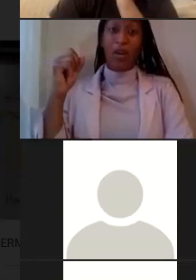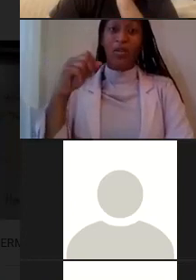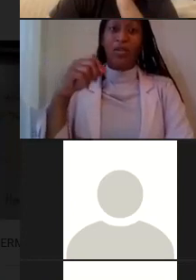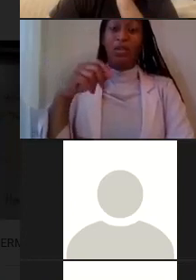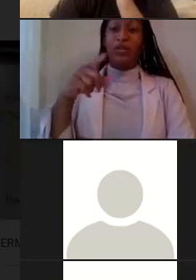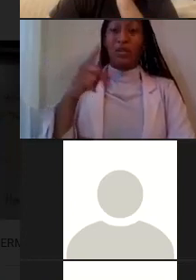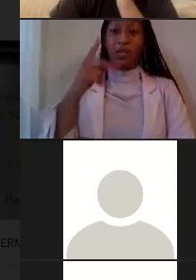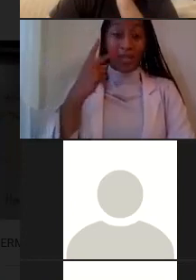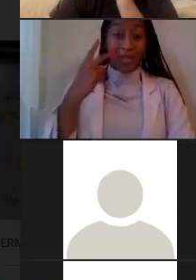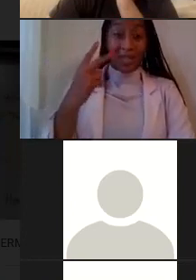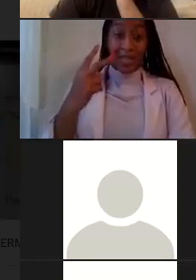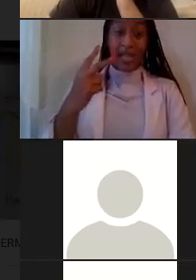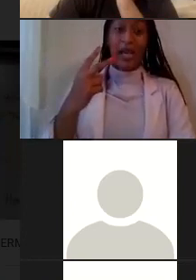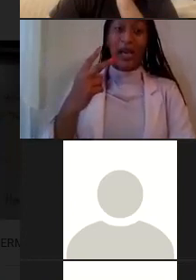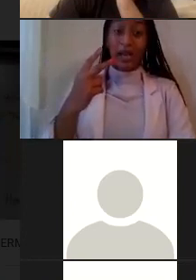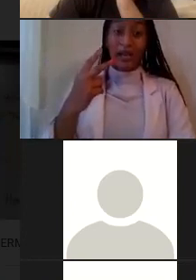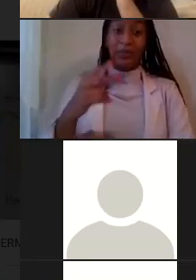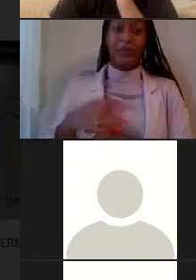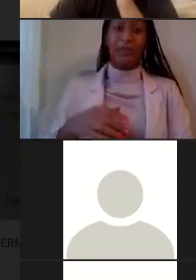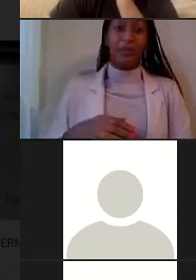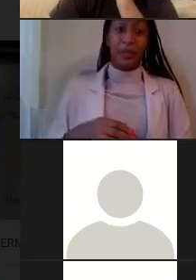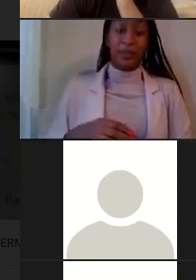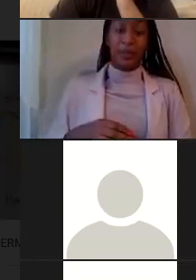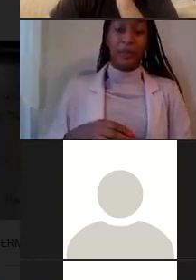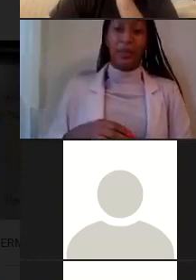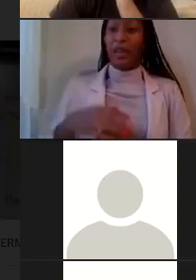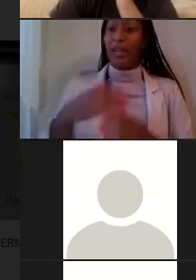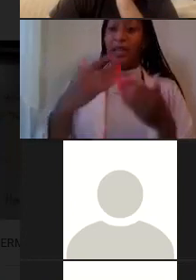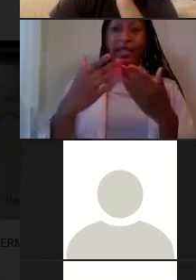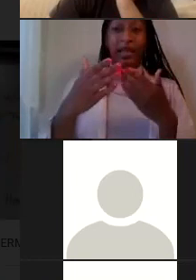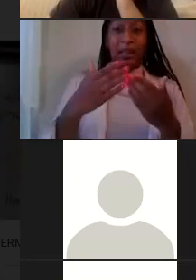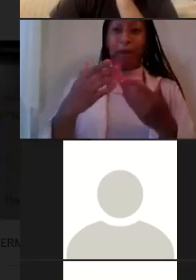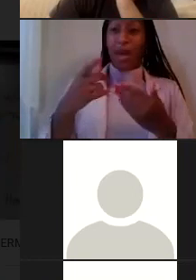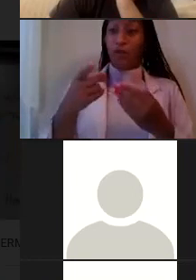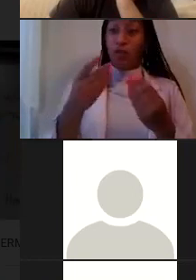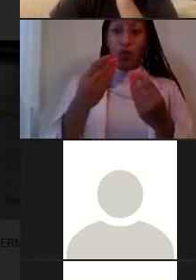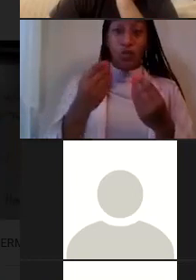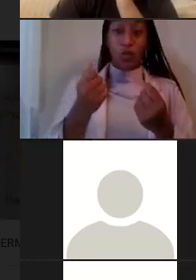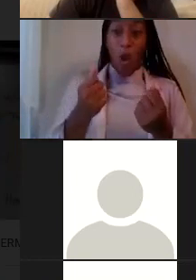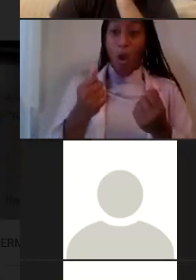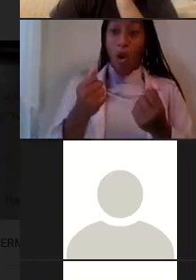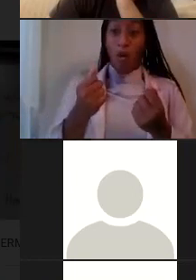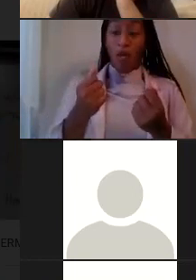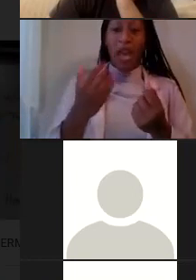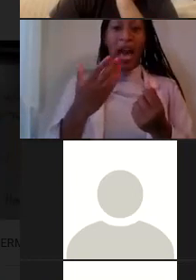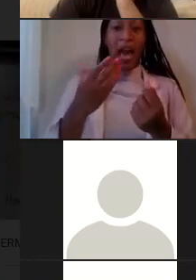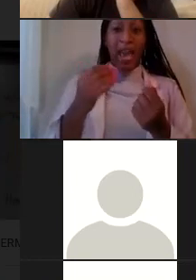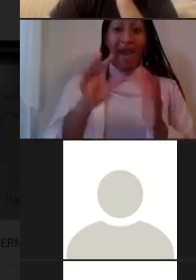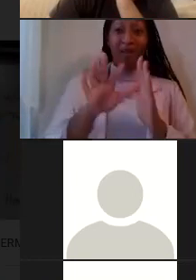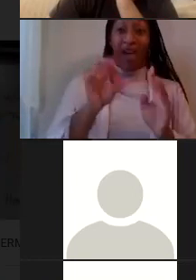Okay, so it doesn't matter if you are solving the answer and getting it in kilojoules or joules. That